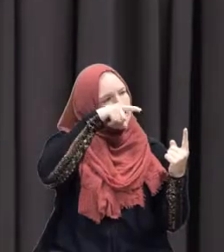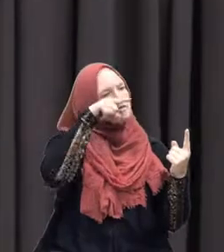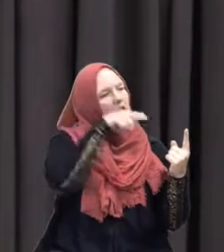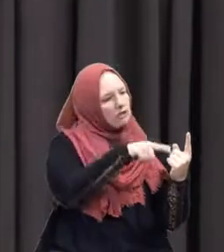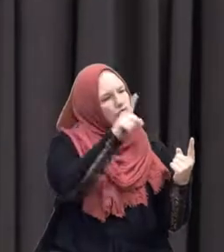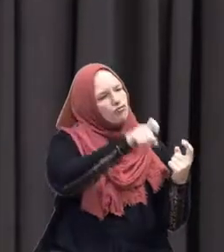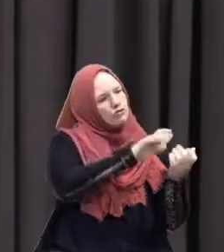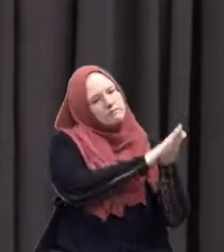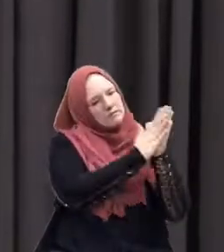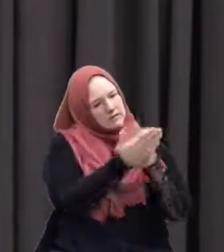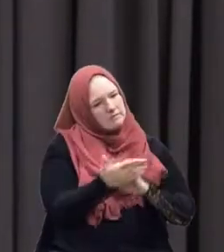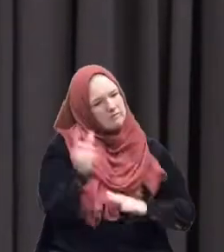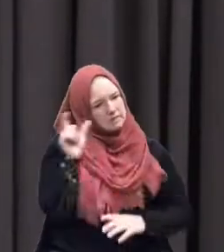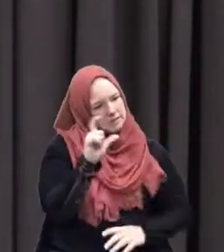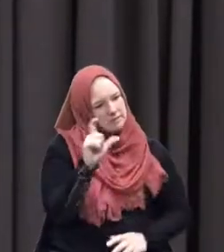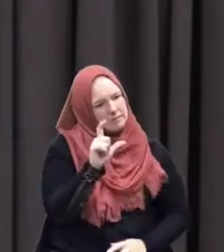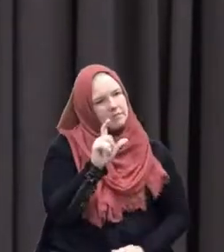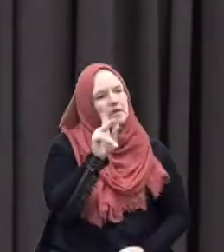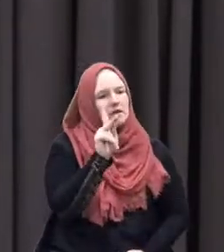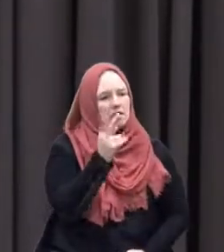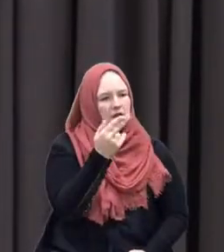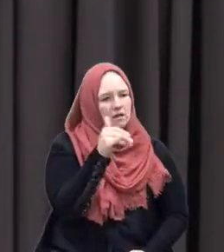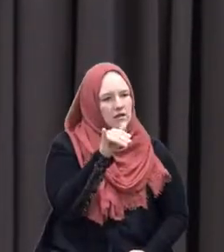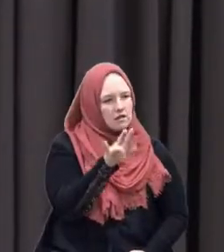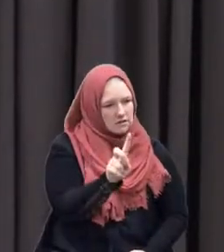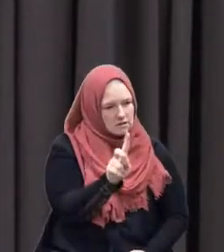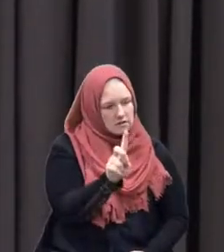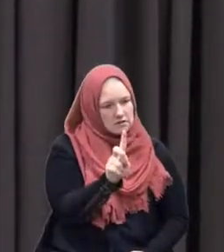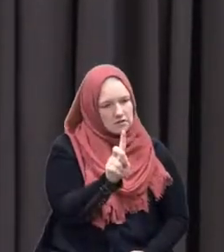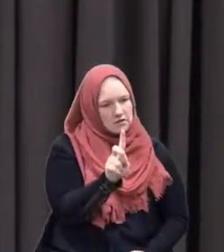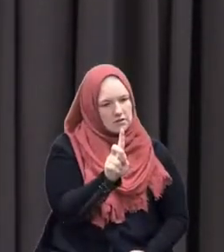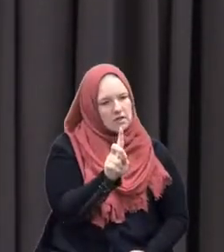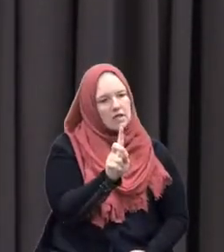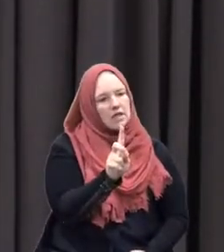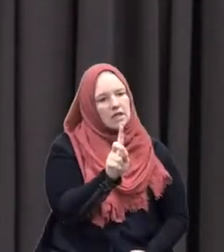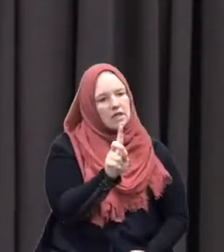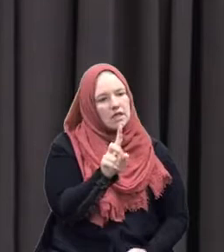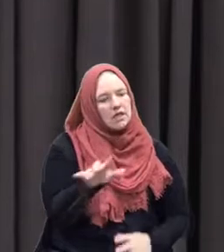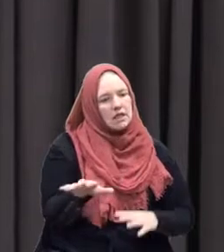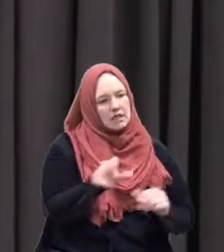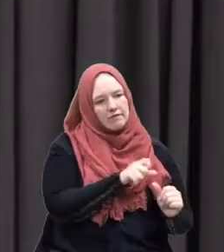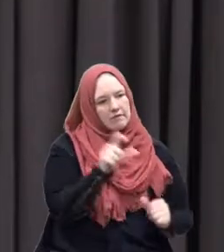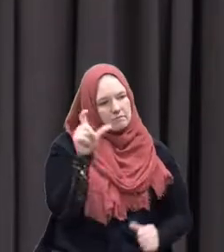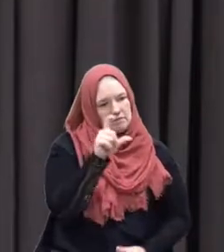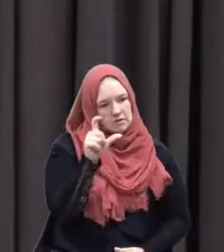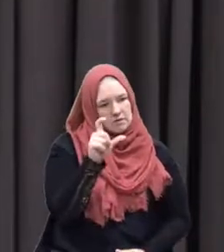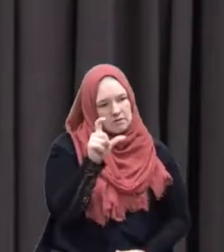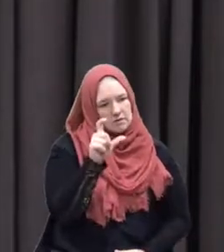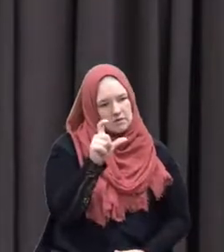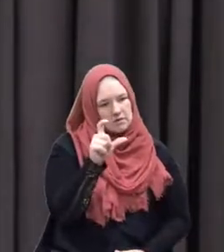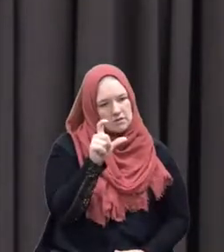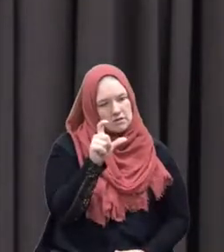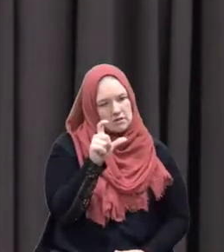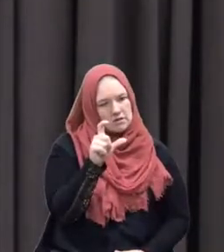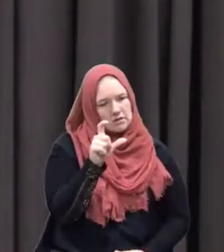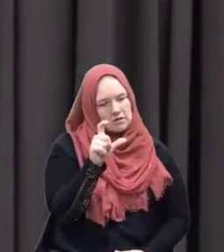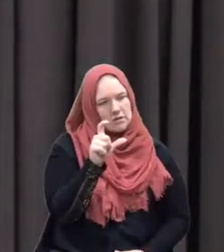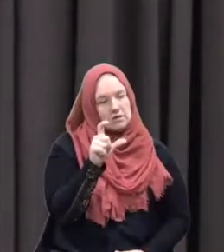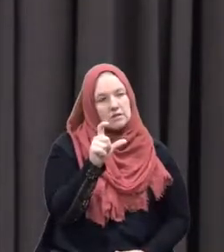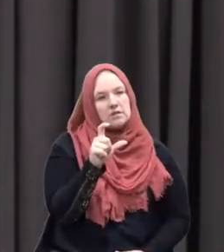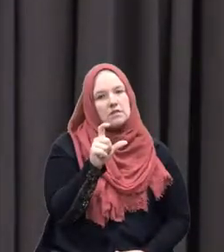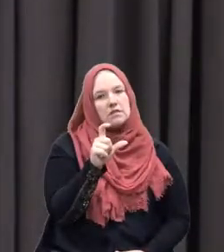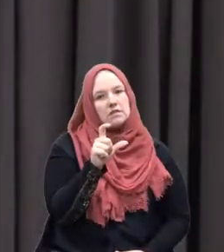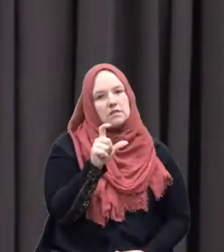Islam. Khalid reads the message and he goes right there to the